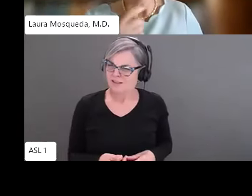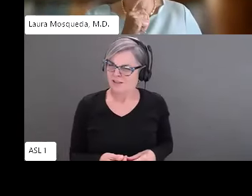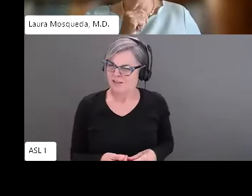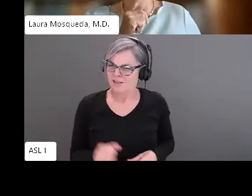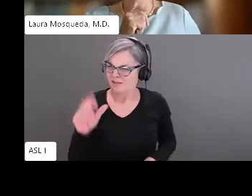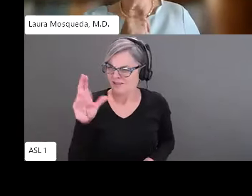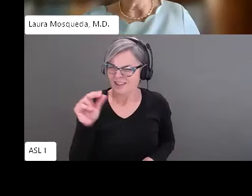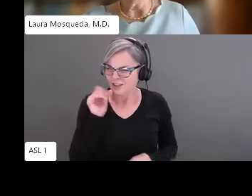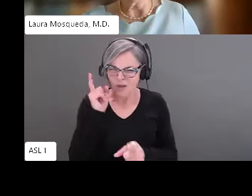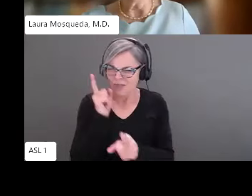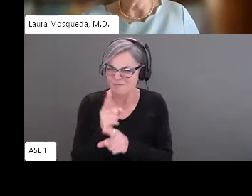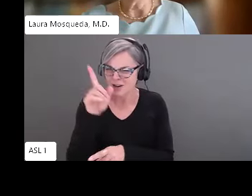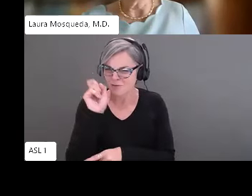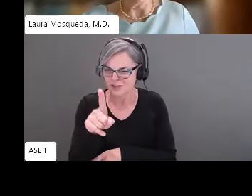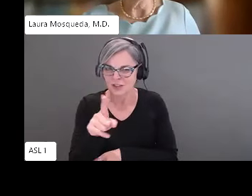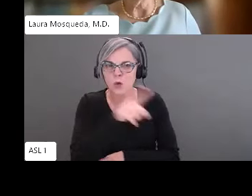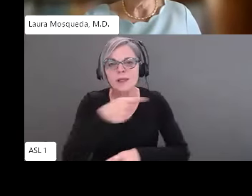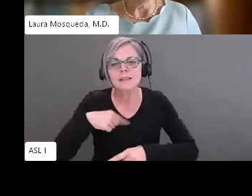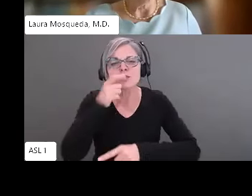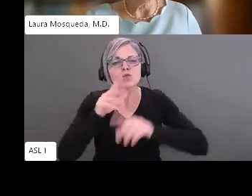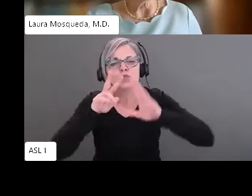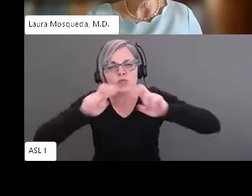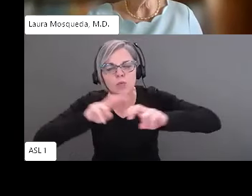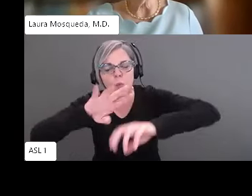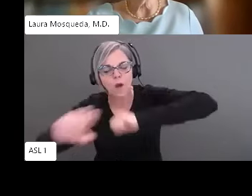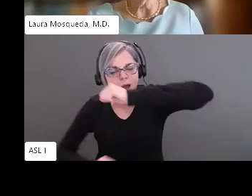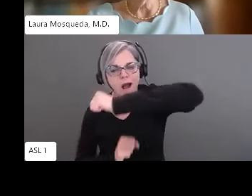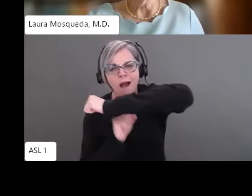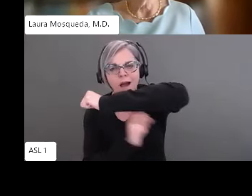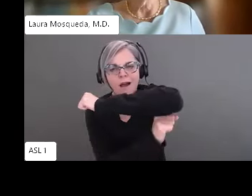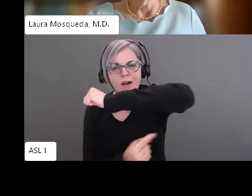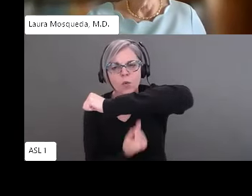is happening underneath and how do we get to that?